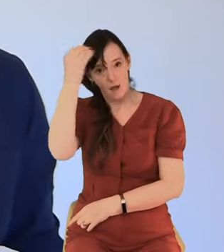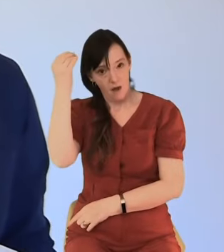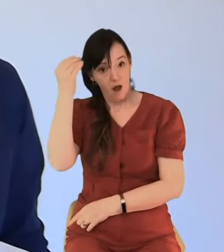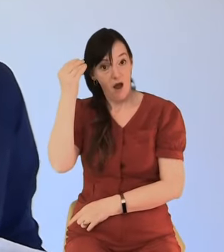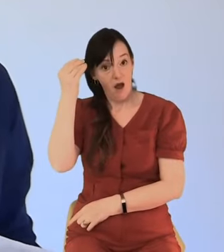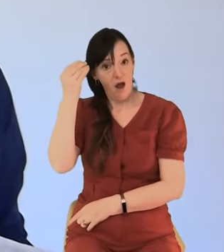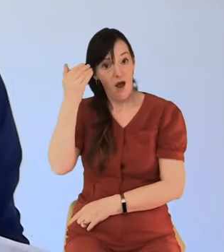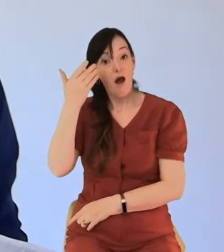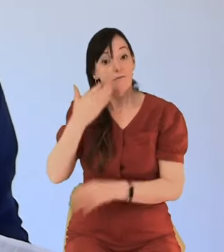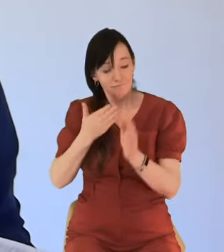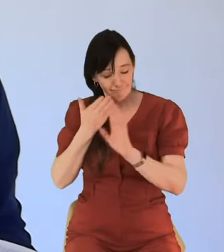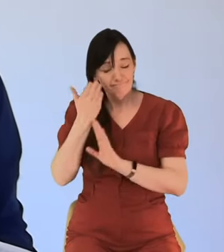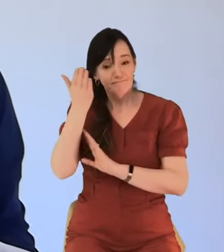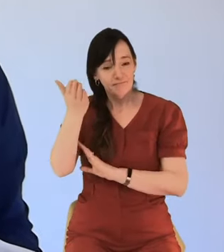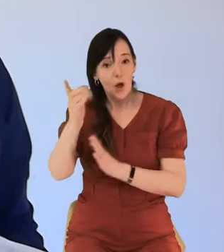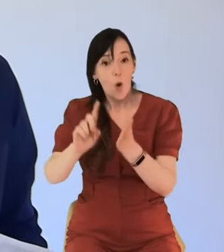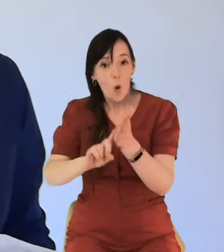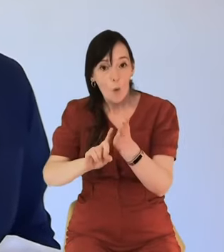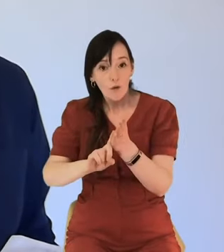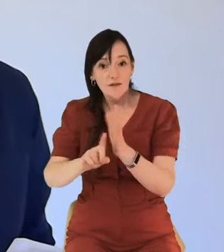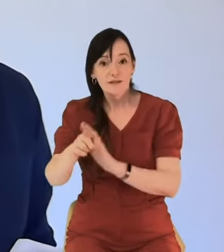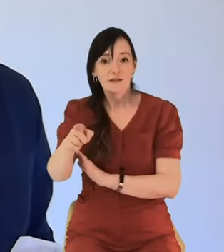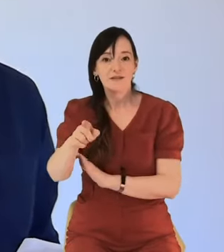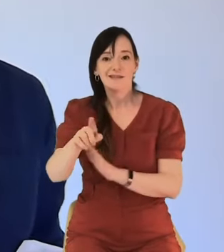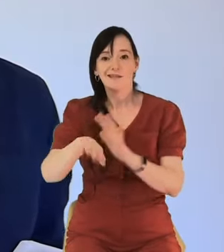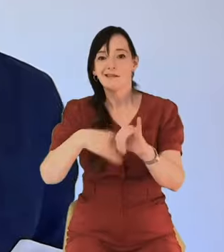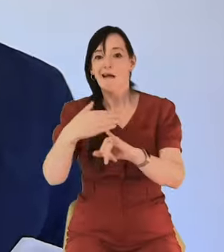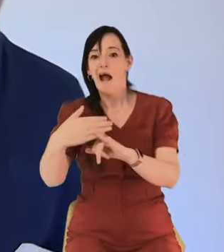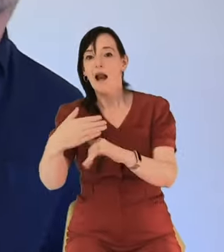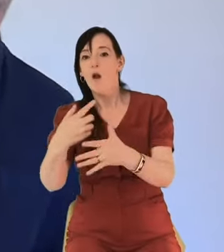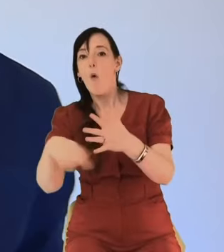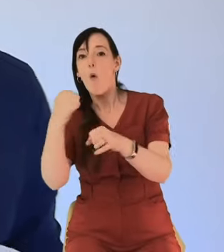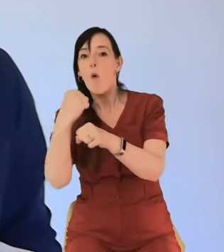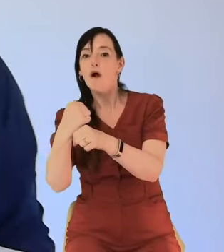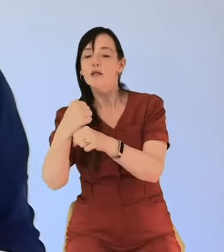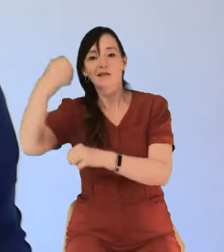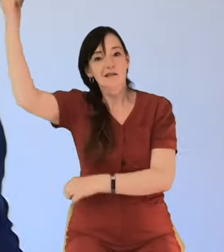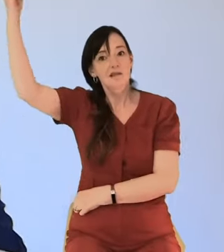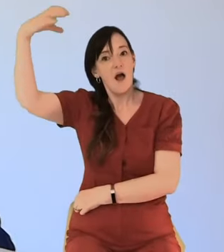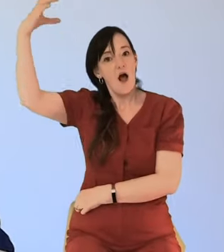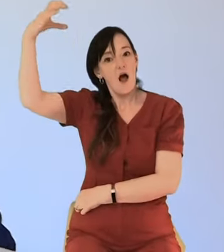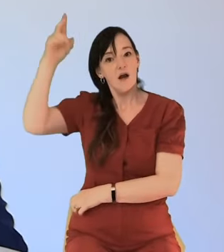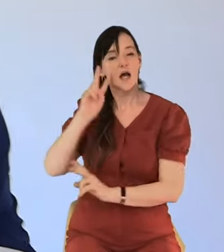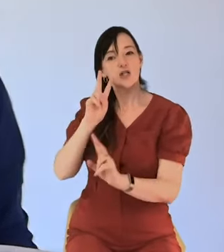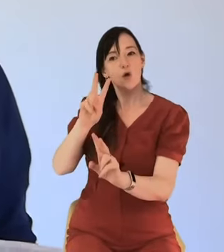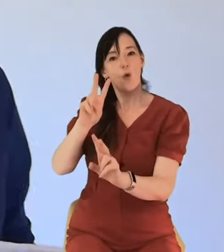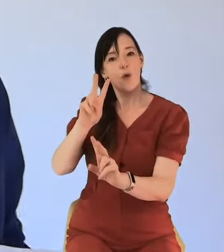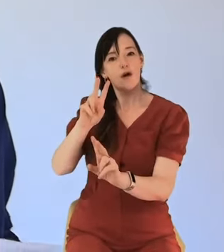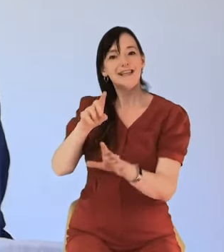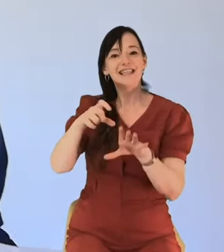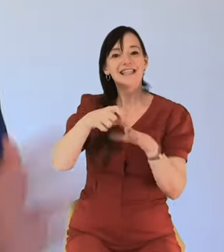I got to Lourdes. In the late August sunshine, I watched a young David Gower